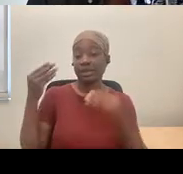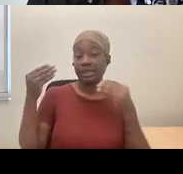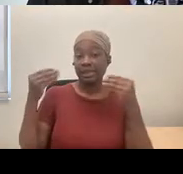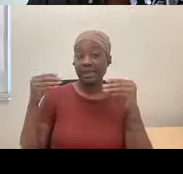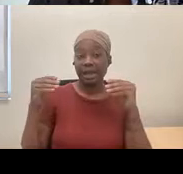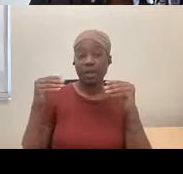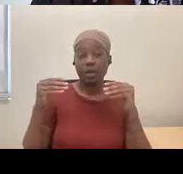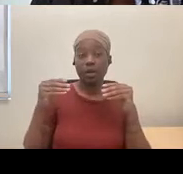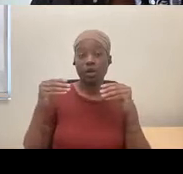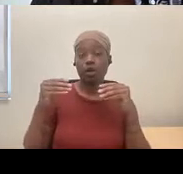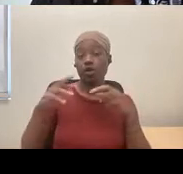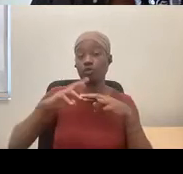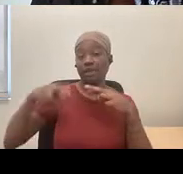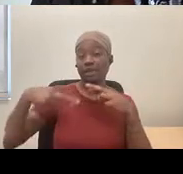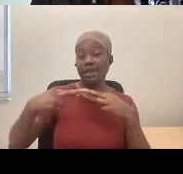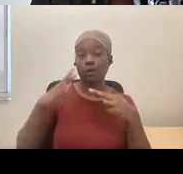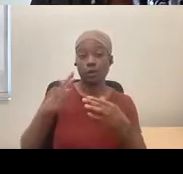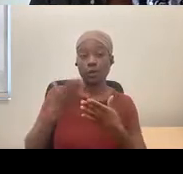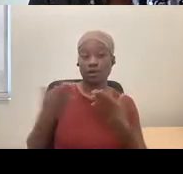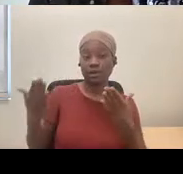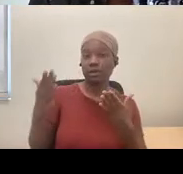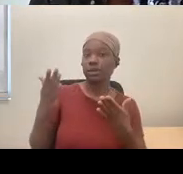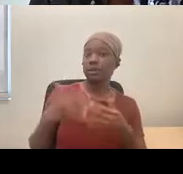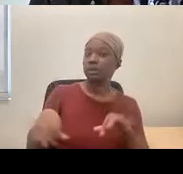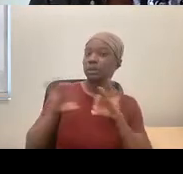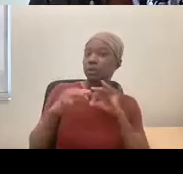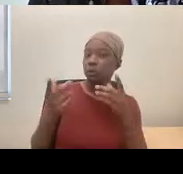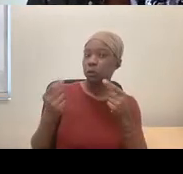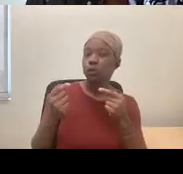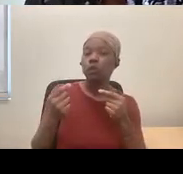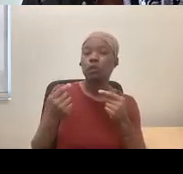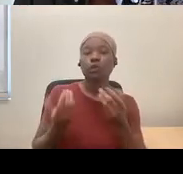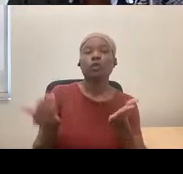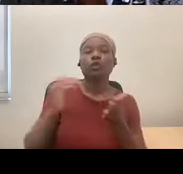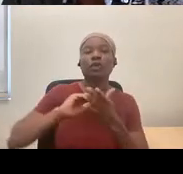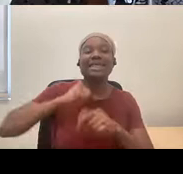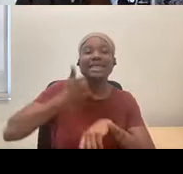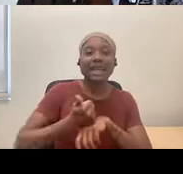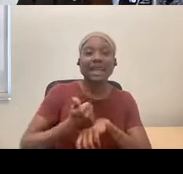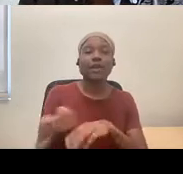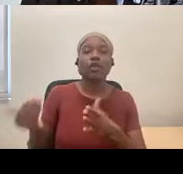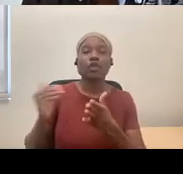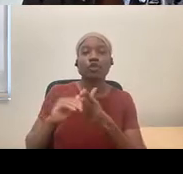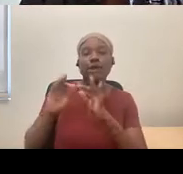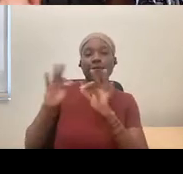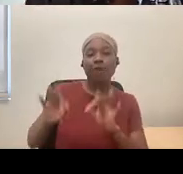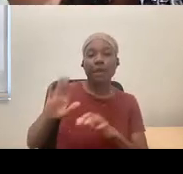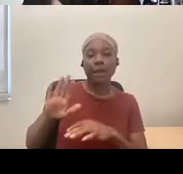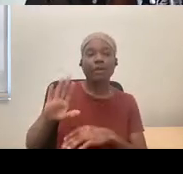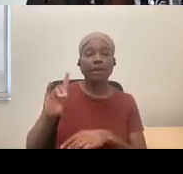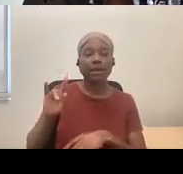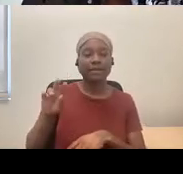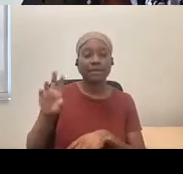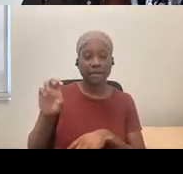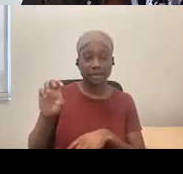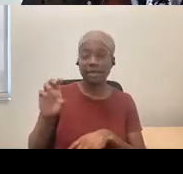your devices, be sure to reset and reformat your device before doing that. This is for many reasons, but including to wipe